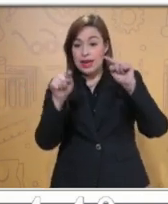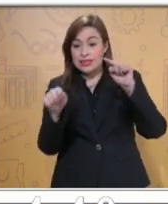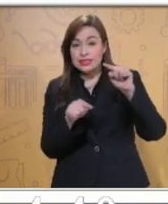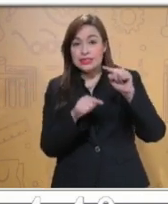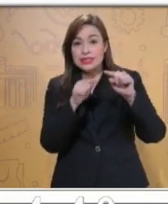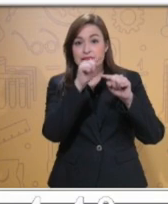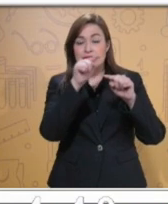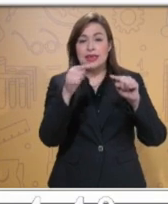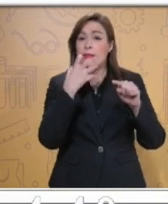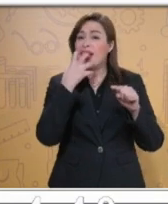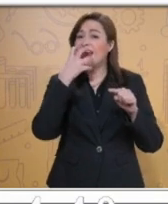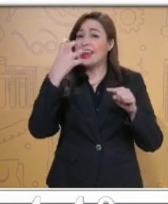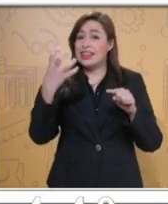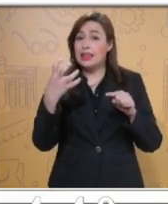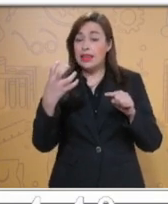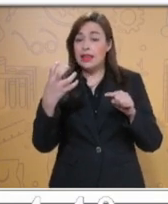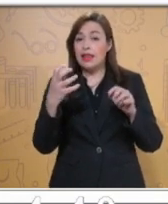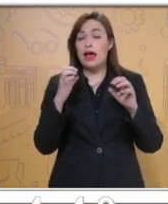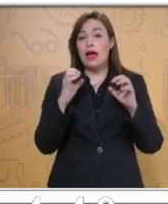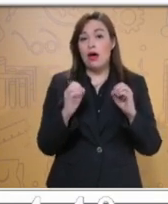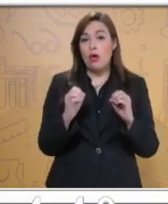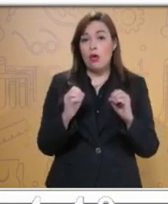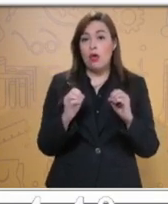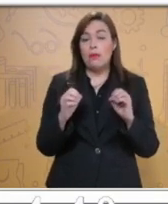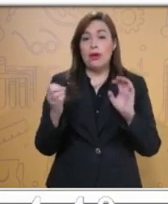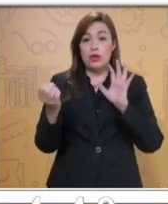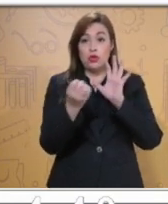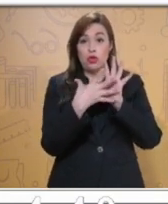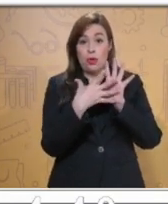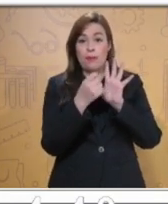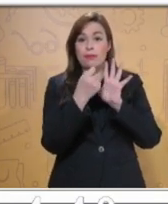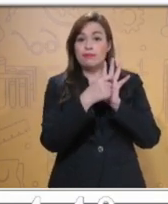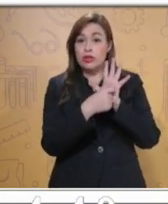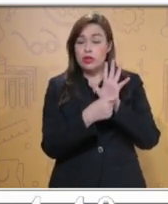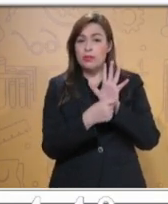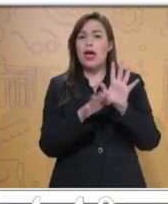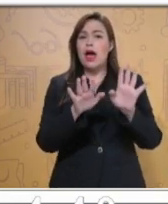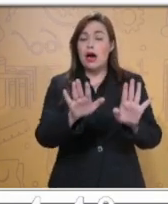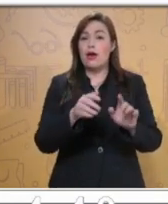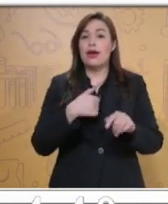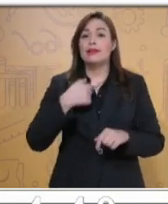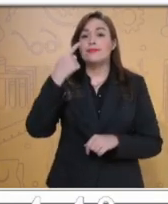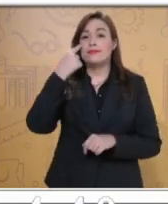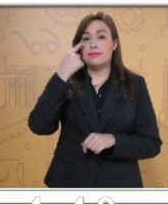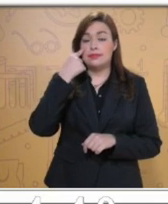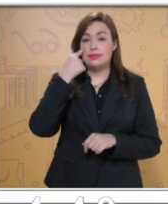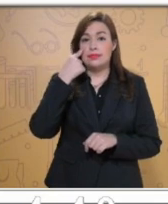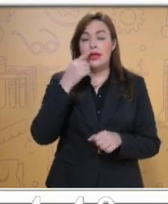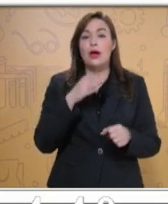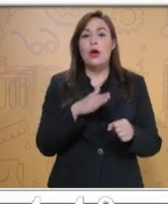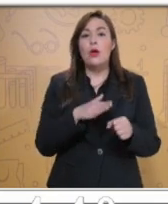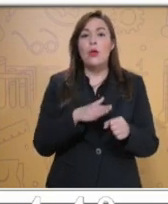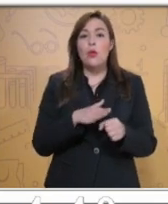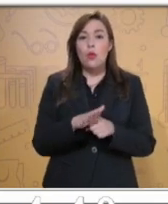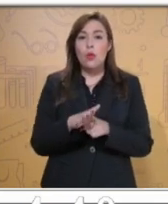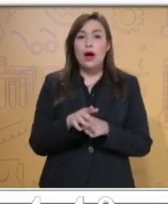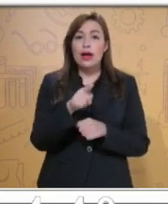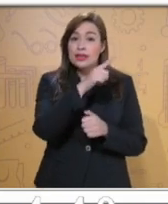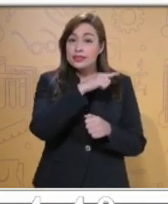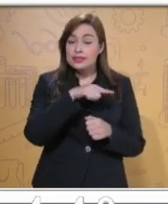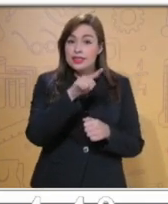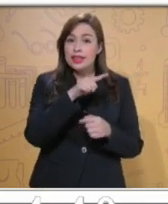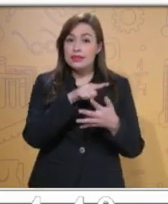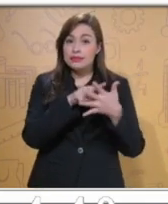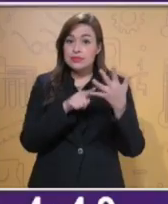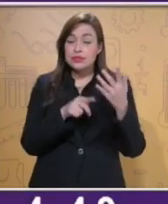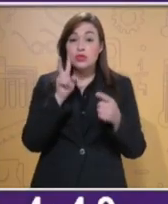scream or for an onomatopoeia. Now please tell me, How many of each one do you see?